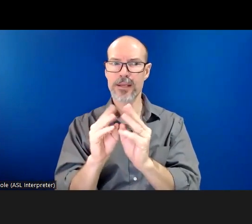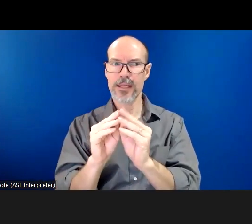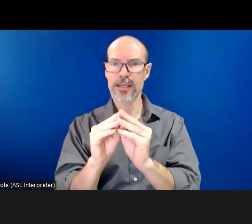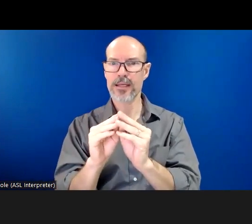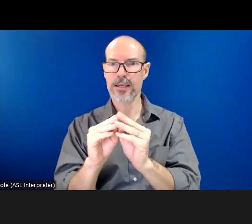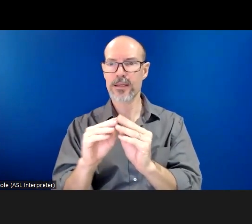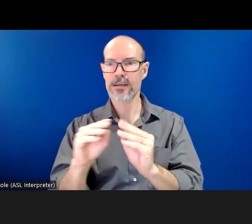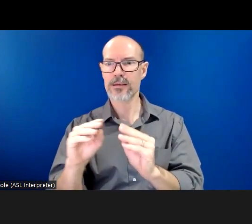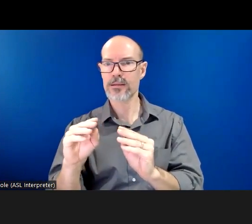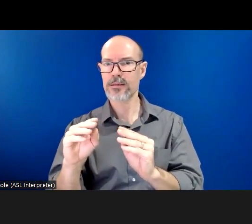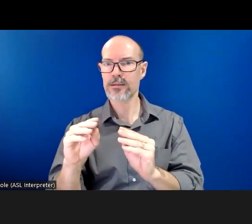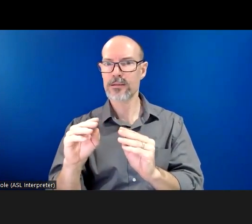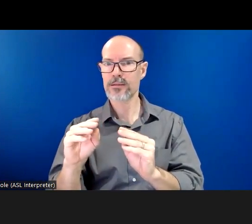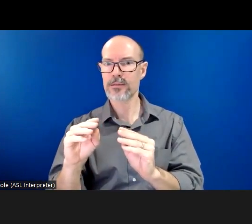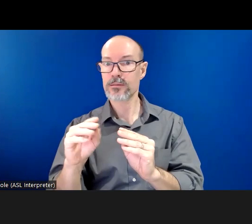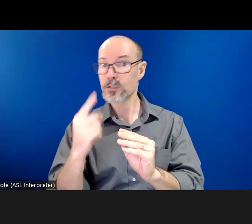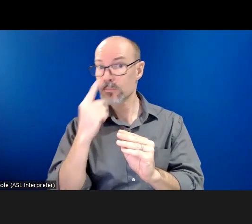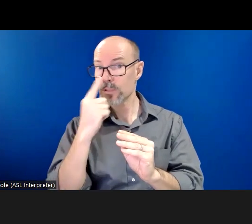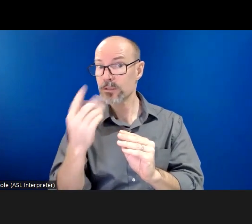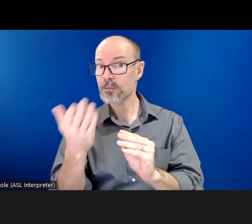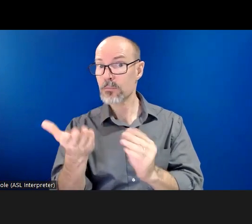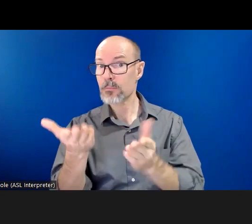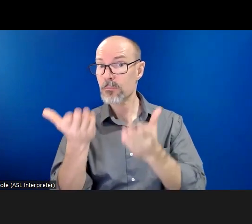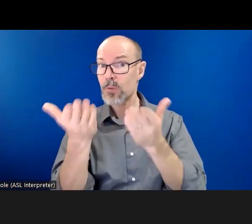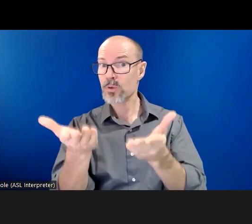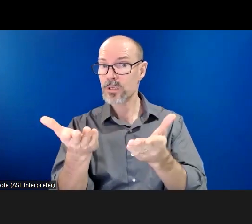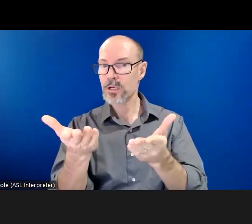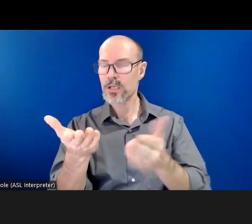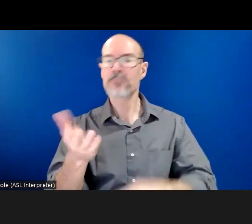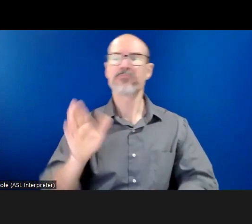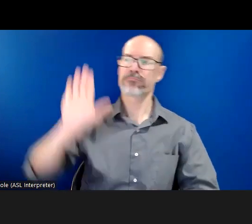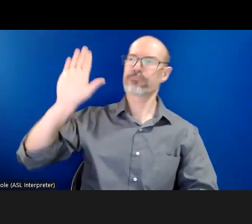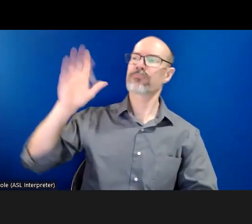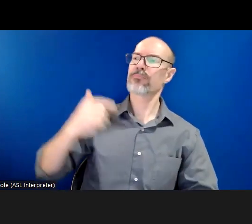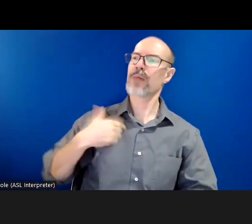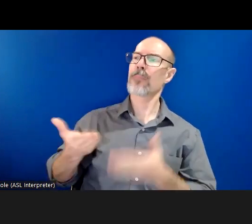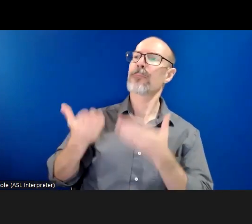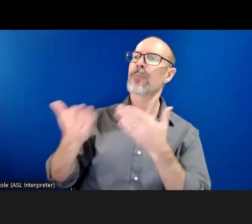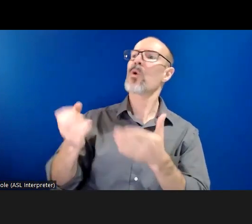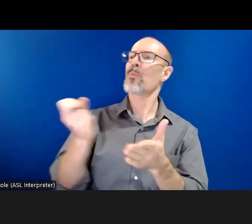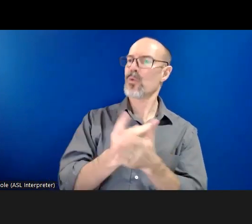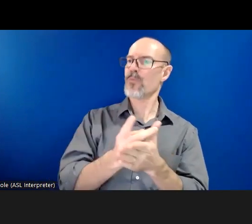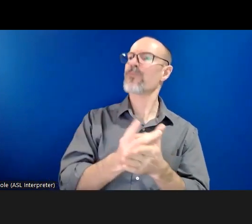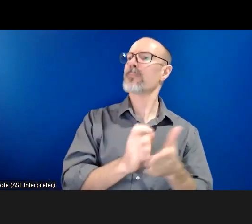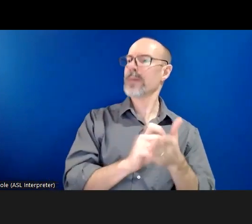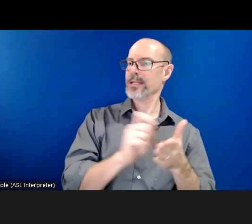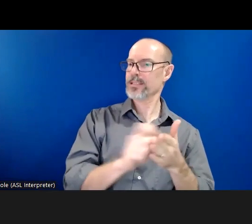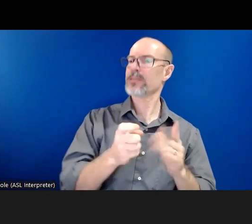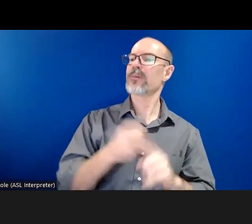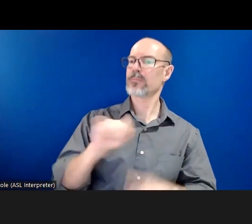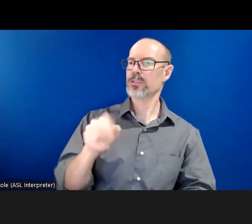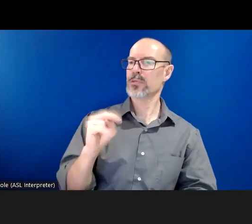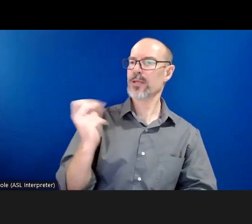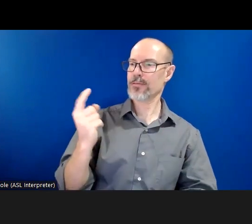If someone could motion to approve the minutes. I make a motion to approve the minutes from the January 11th meeting. Thank you,